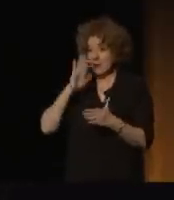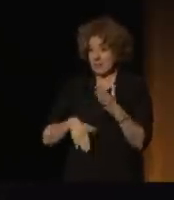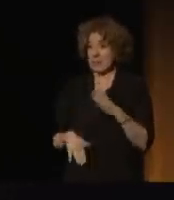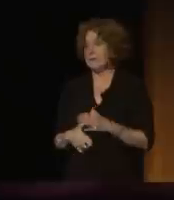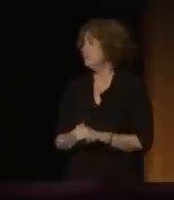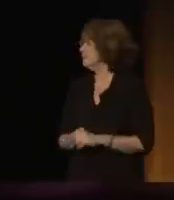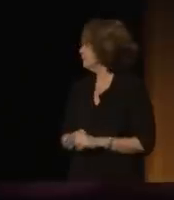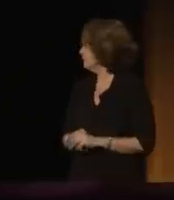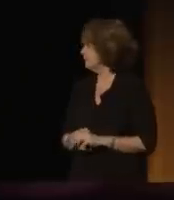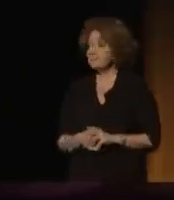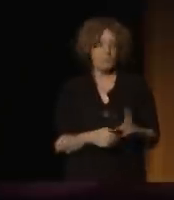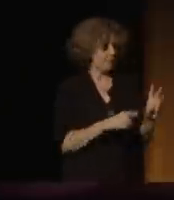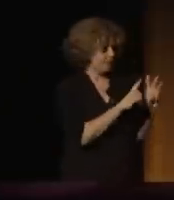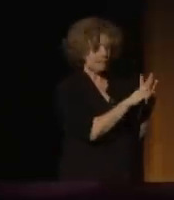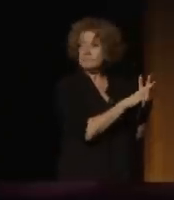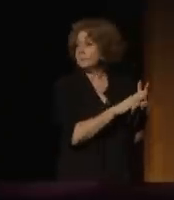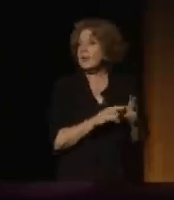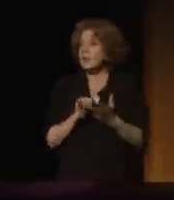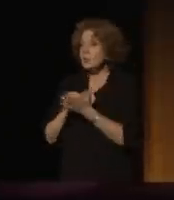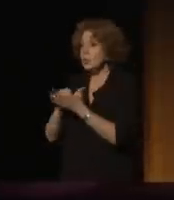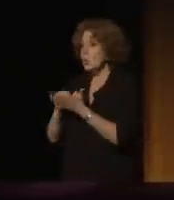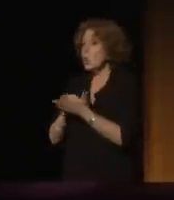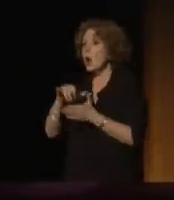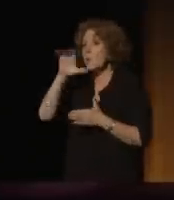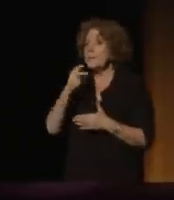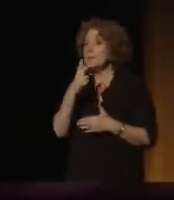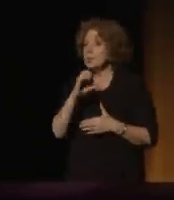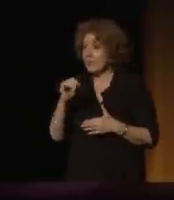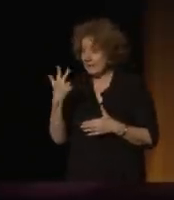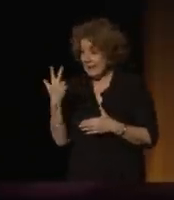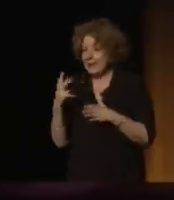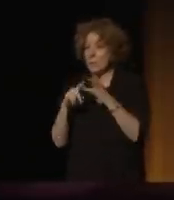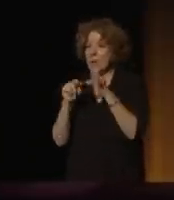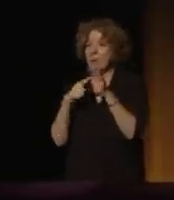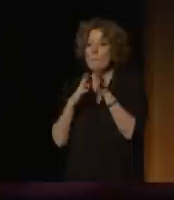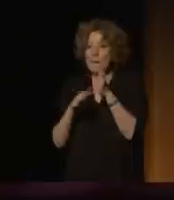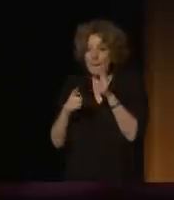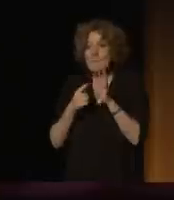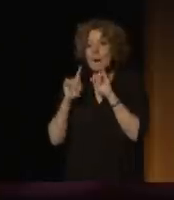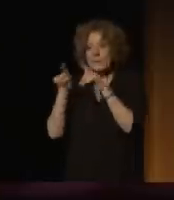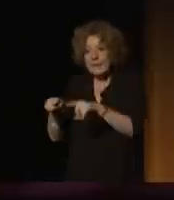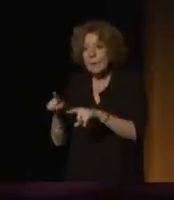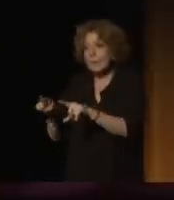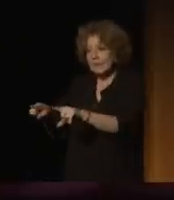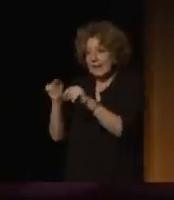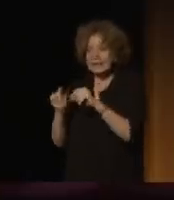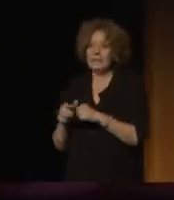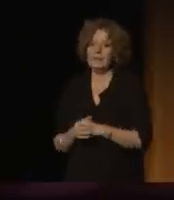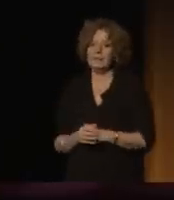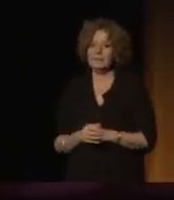on it. Fran, and in New York, I remember 2008 when Obama was, I was there when he was elected, and there